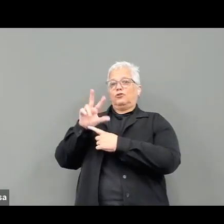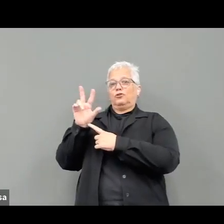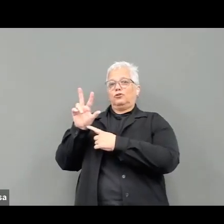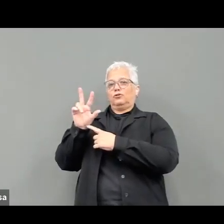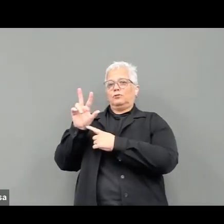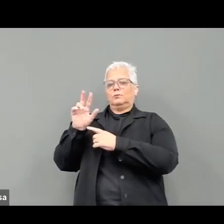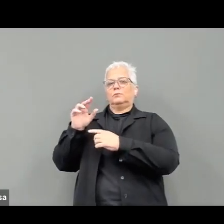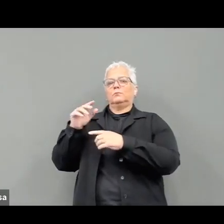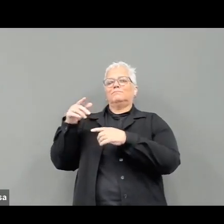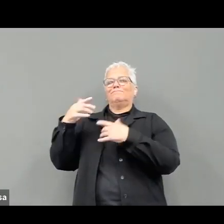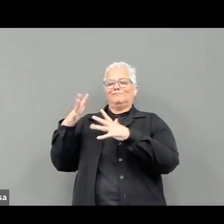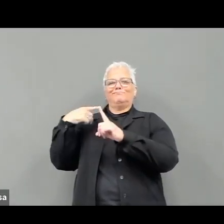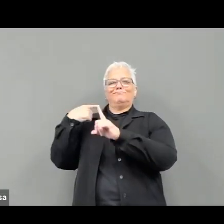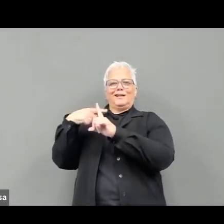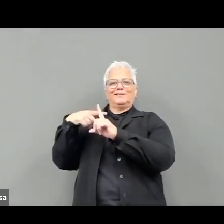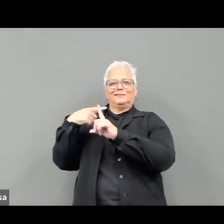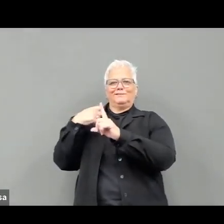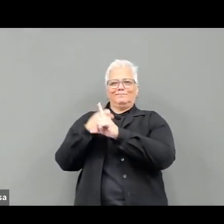of